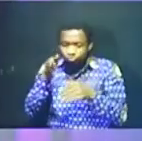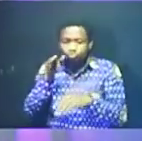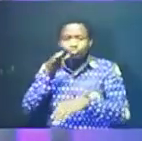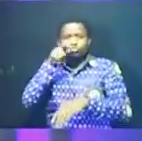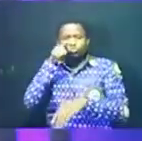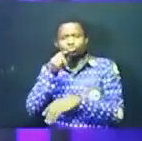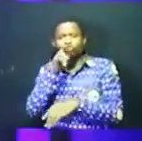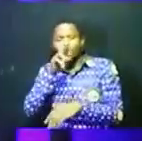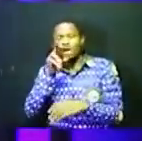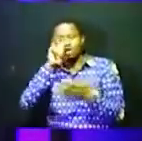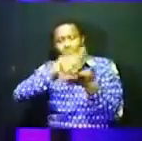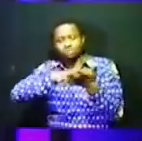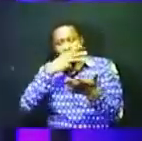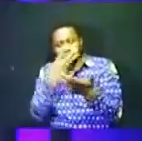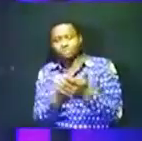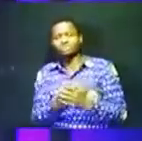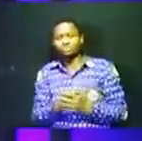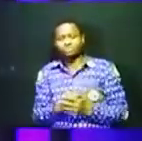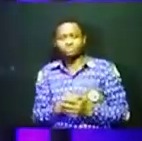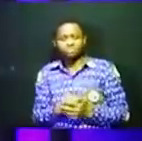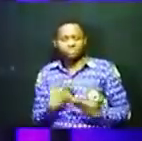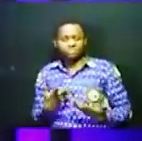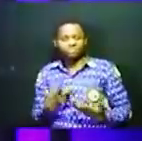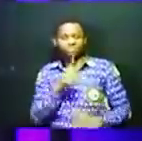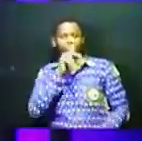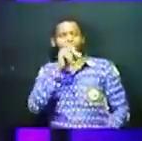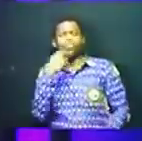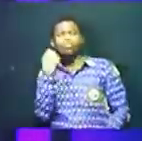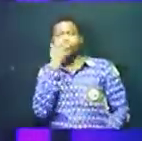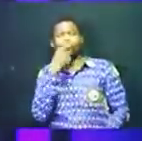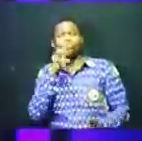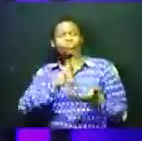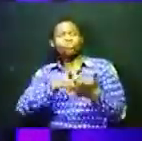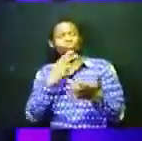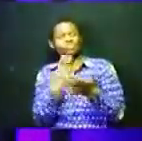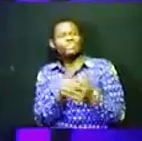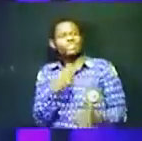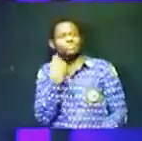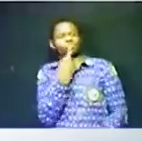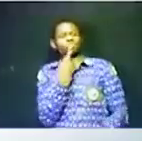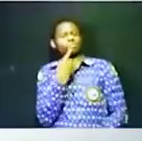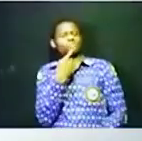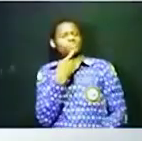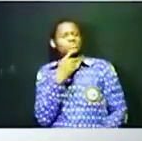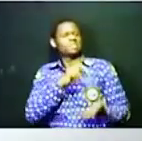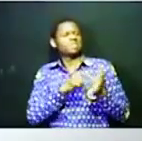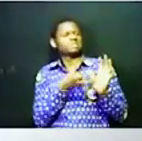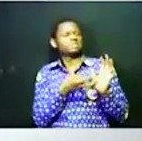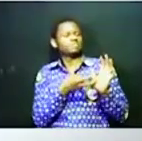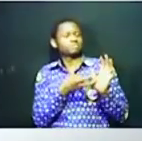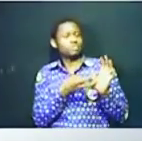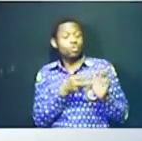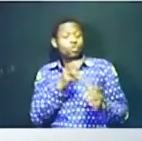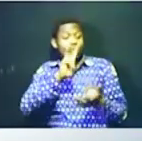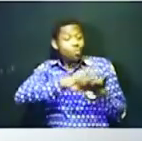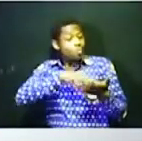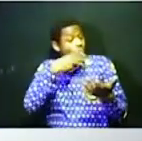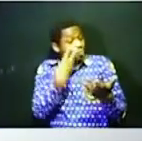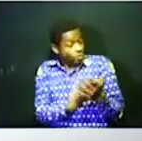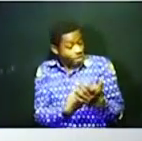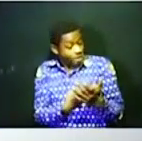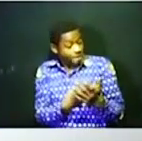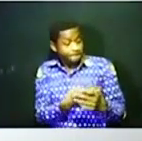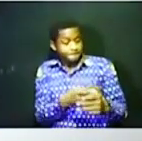who is a witness? A person who sees an event. He sees an